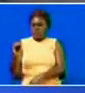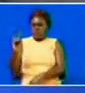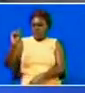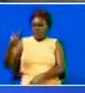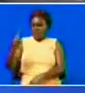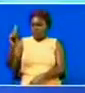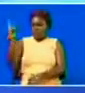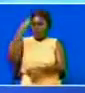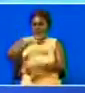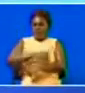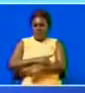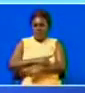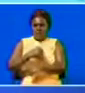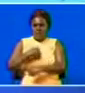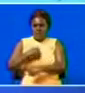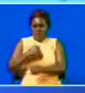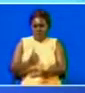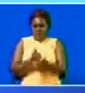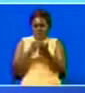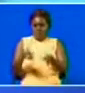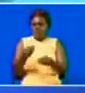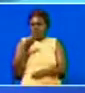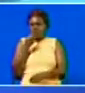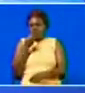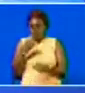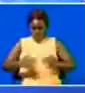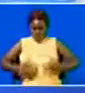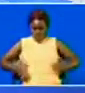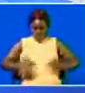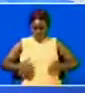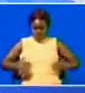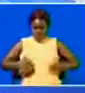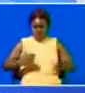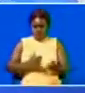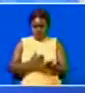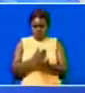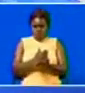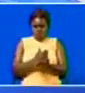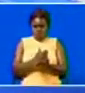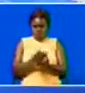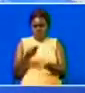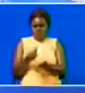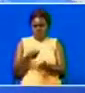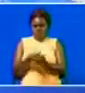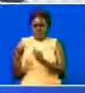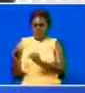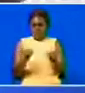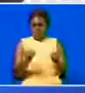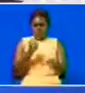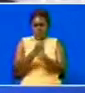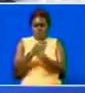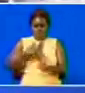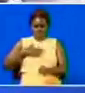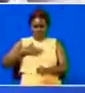daily. She is contracted to help supply food aid to the refugees through an electronic cash transfer program. Naona kazi yangu